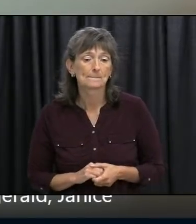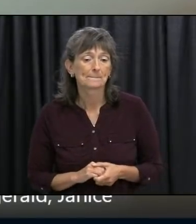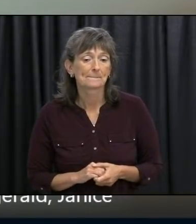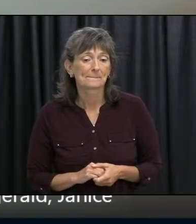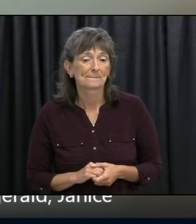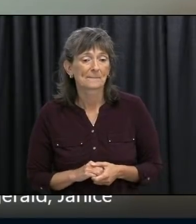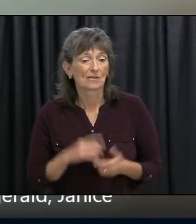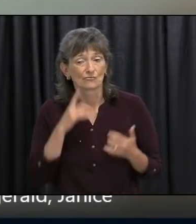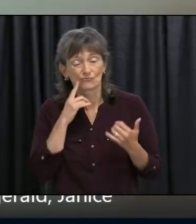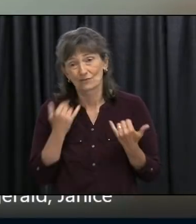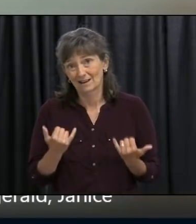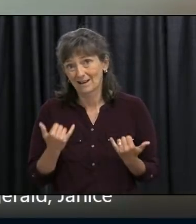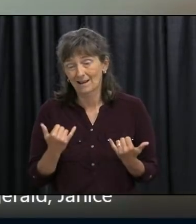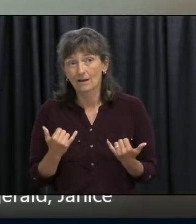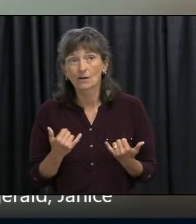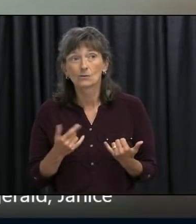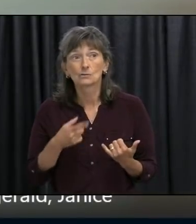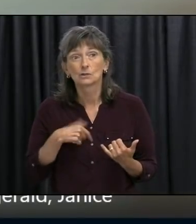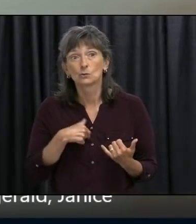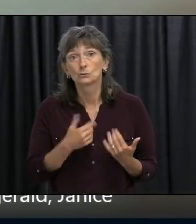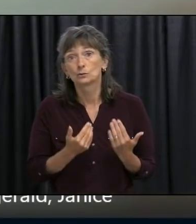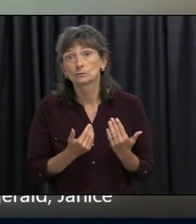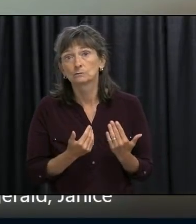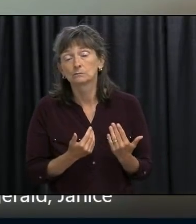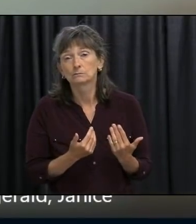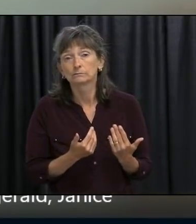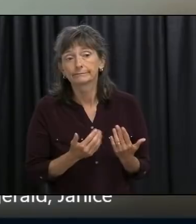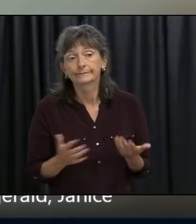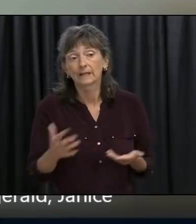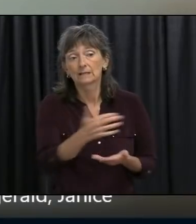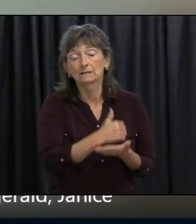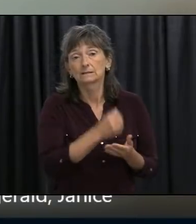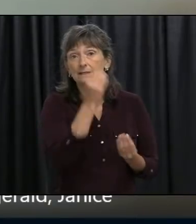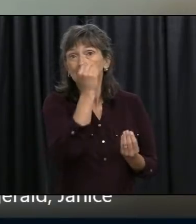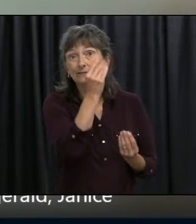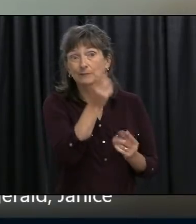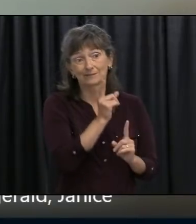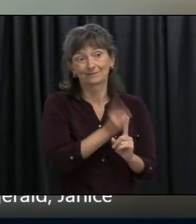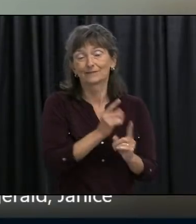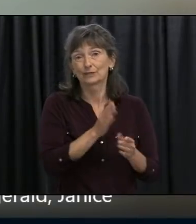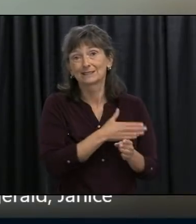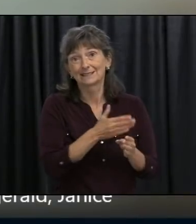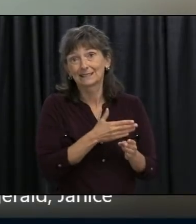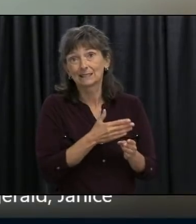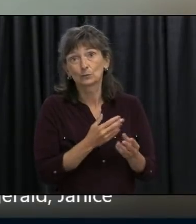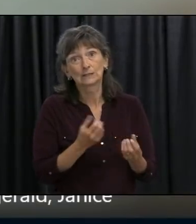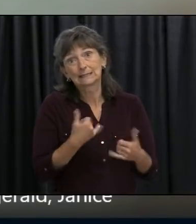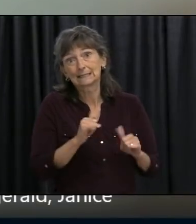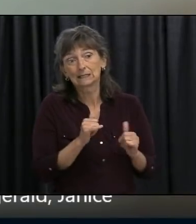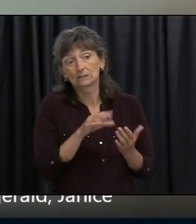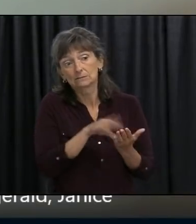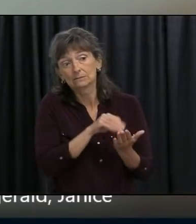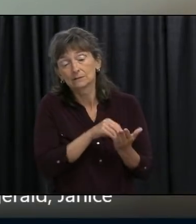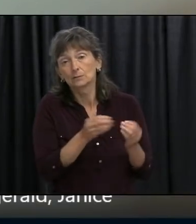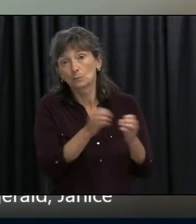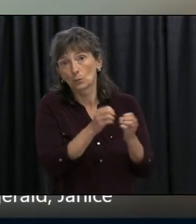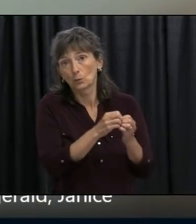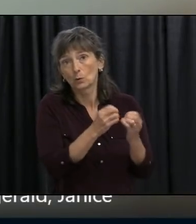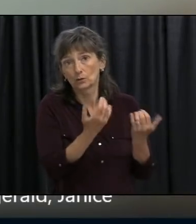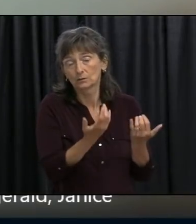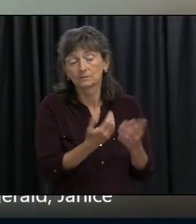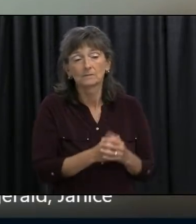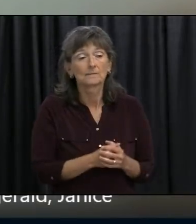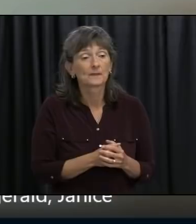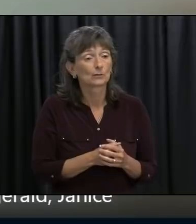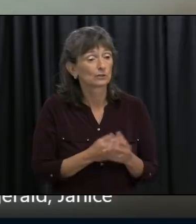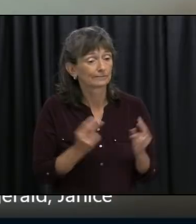right now we're in the process of getting some information on just that topic. So we are examining it.